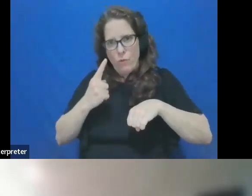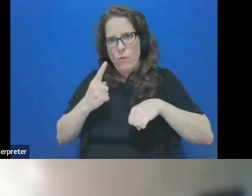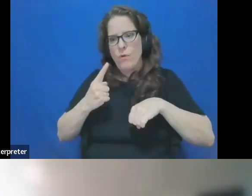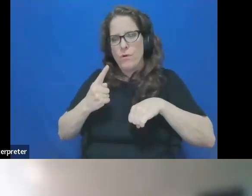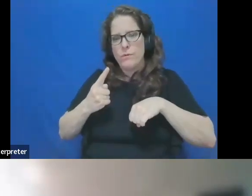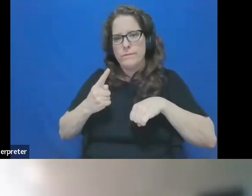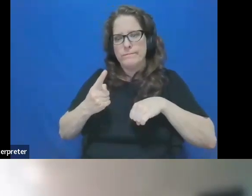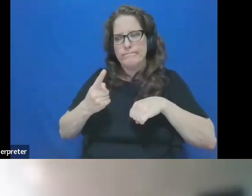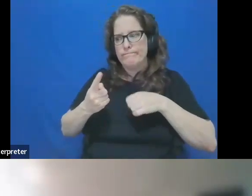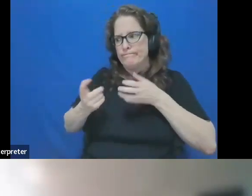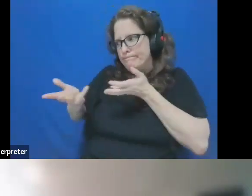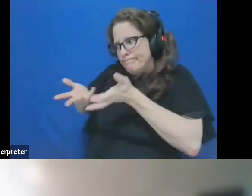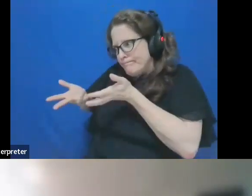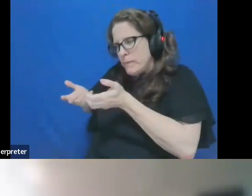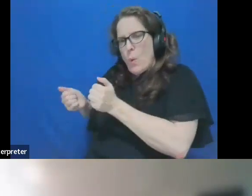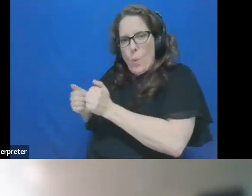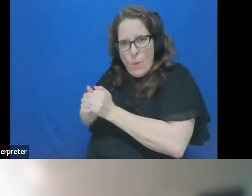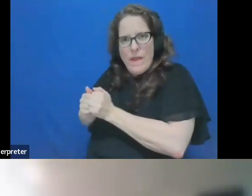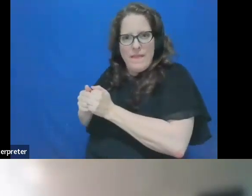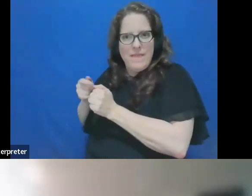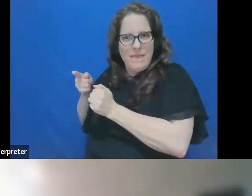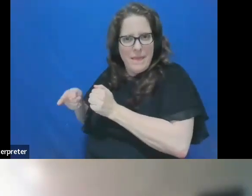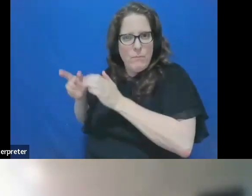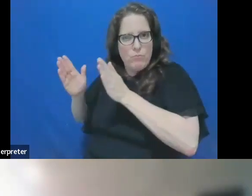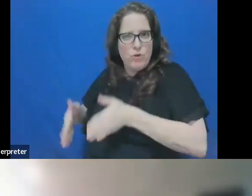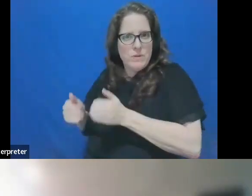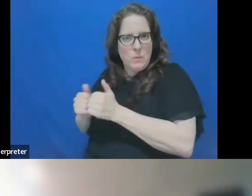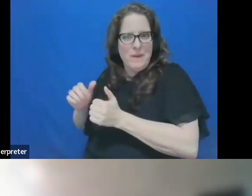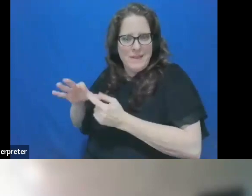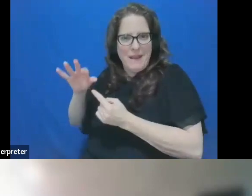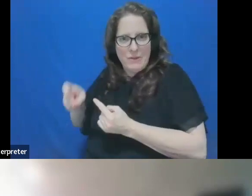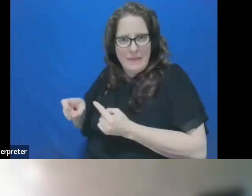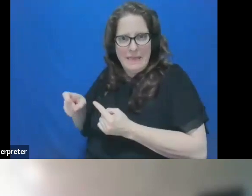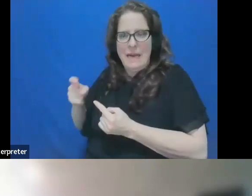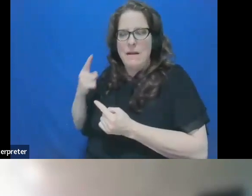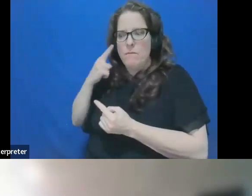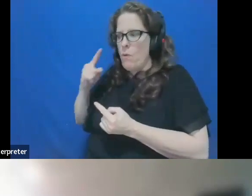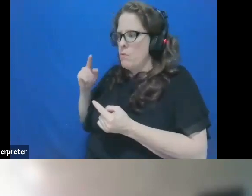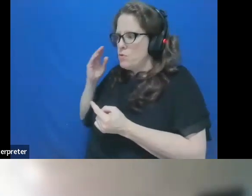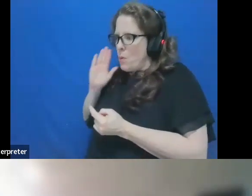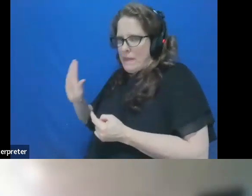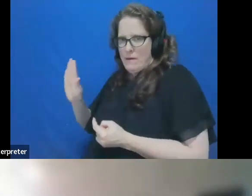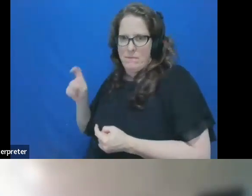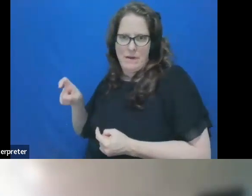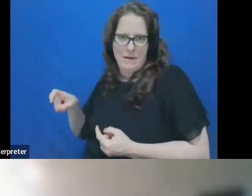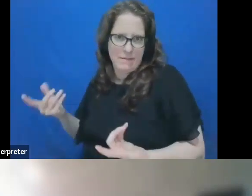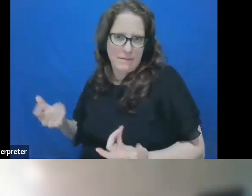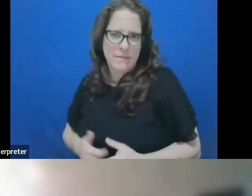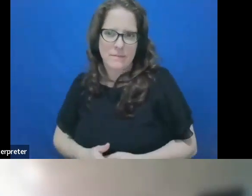the beneficiary's life to be able to assess what the changing needs are.